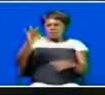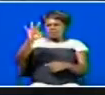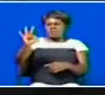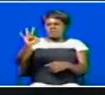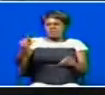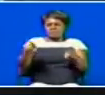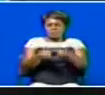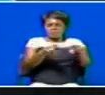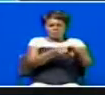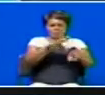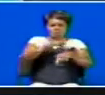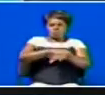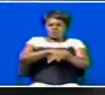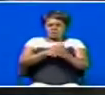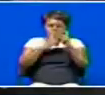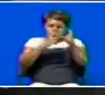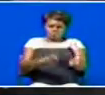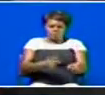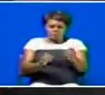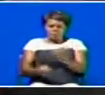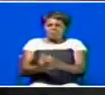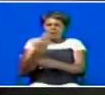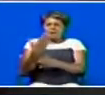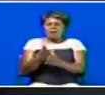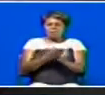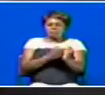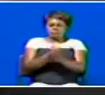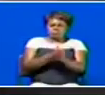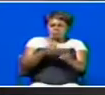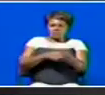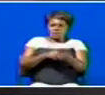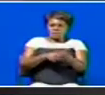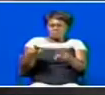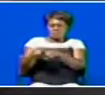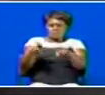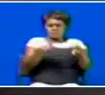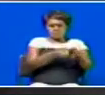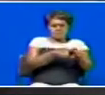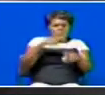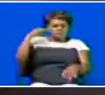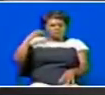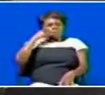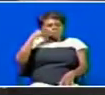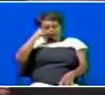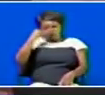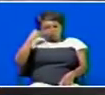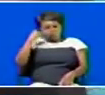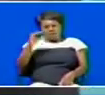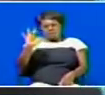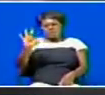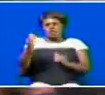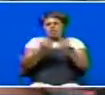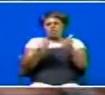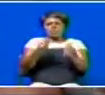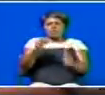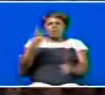month to claim the coaching honours. Baraza launched his interim spell with a scoreless draw at home to Kariobangi Sharks before going on a 3-match winning run